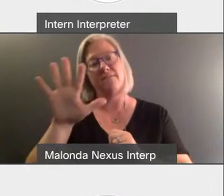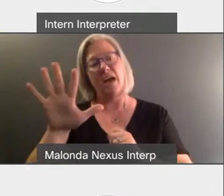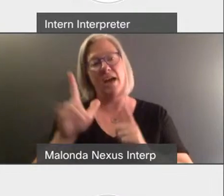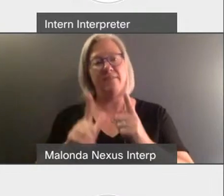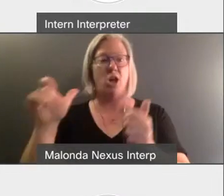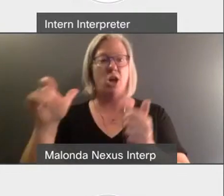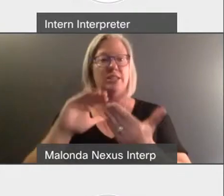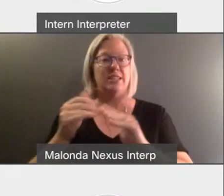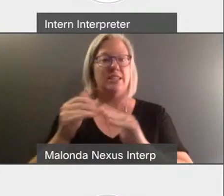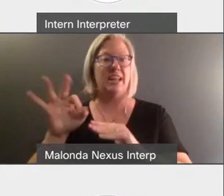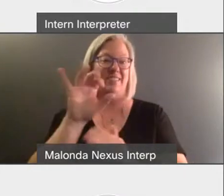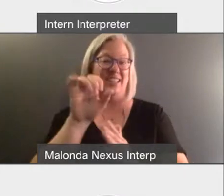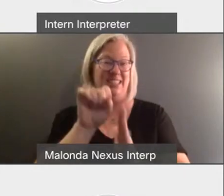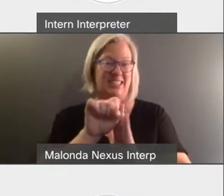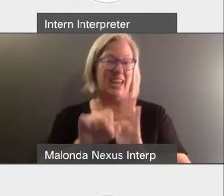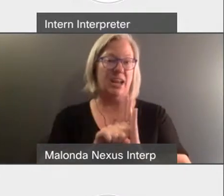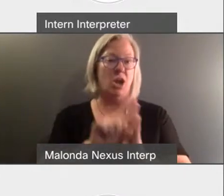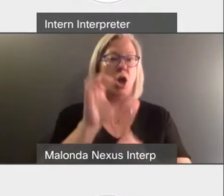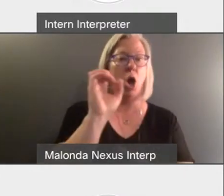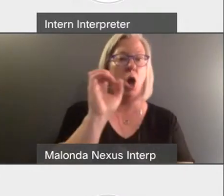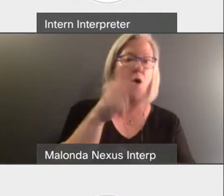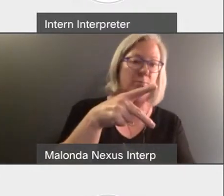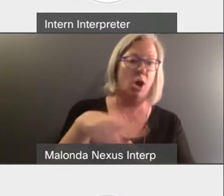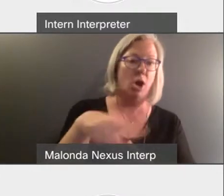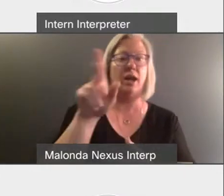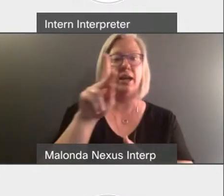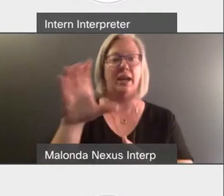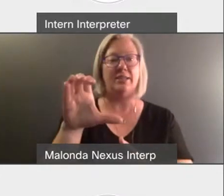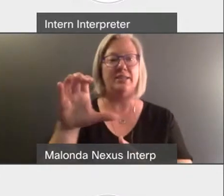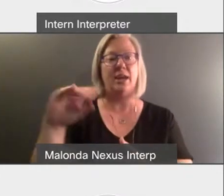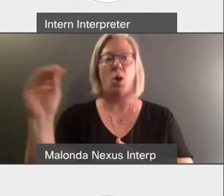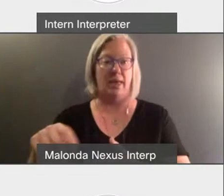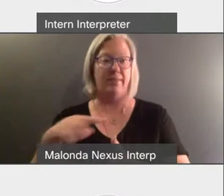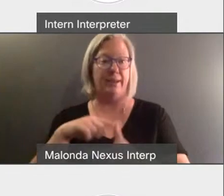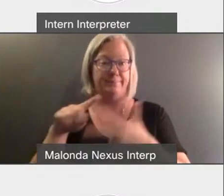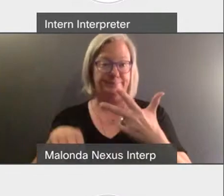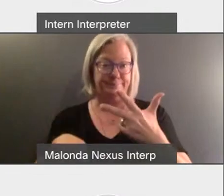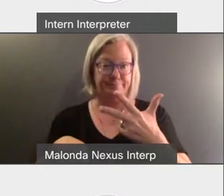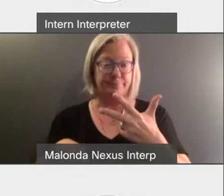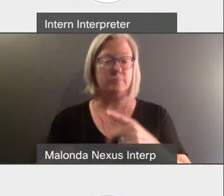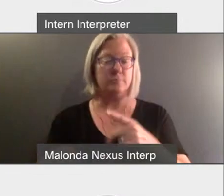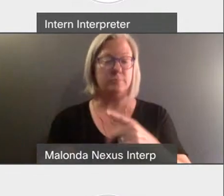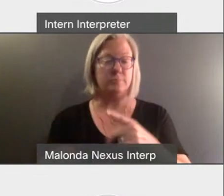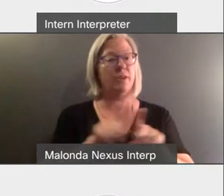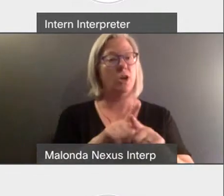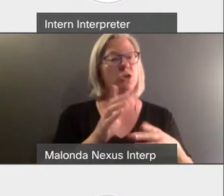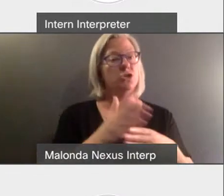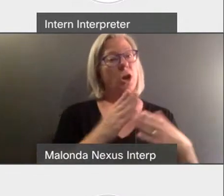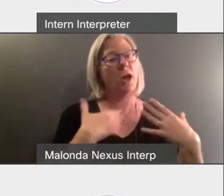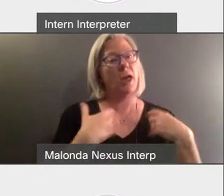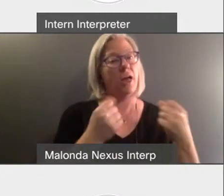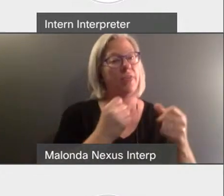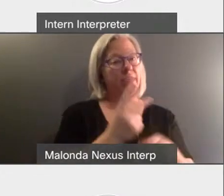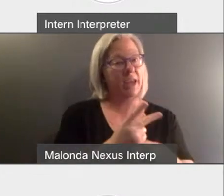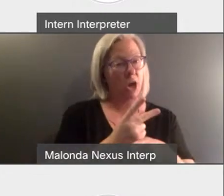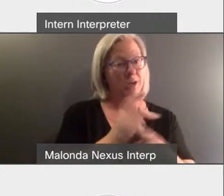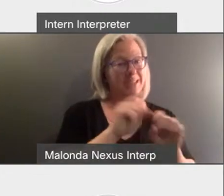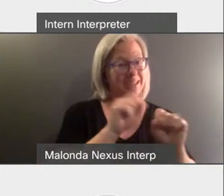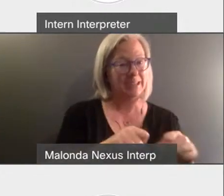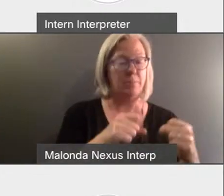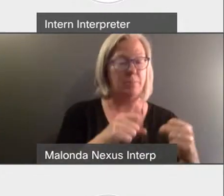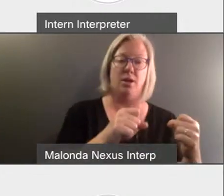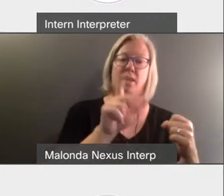in the state, Overland Park, Kansas City, and Olathe. We also share healthcare systems, KU